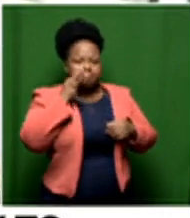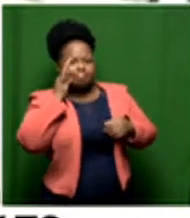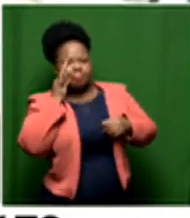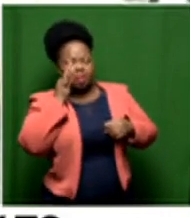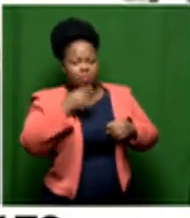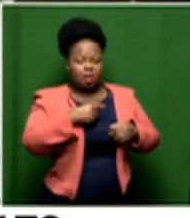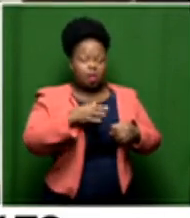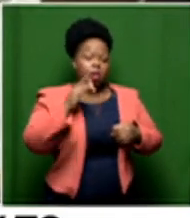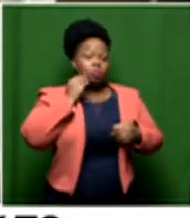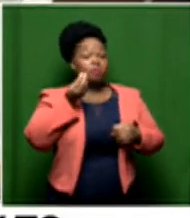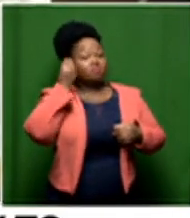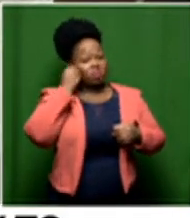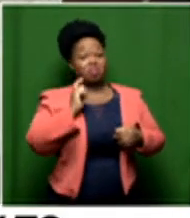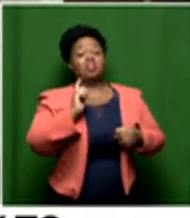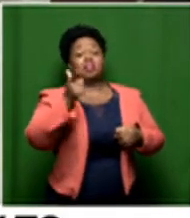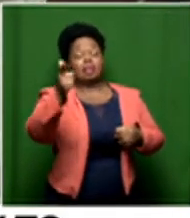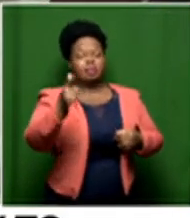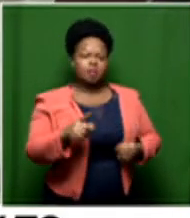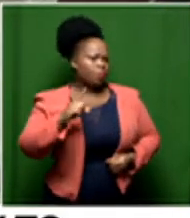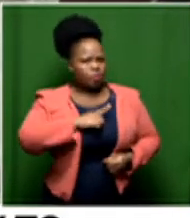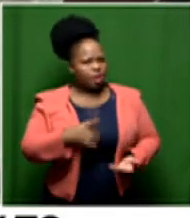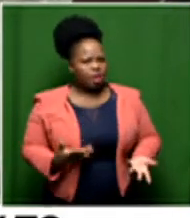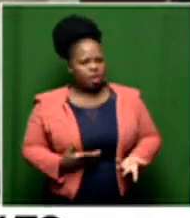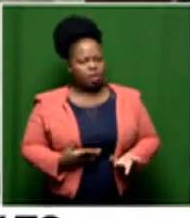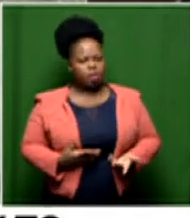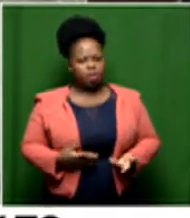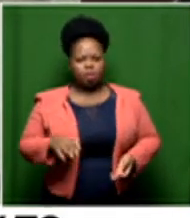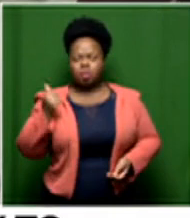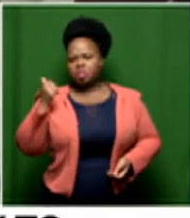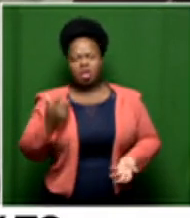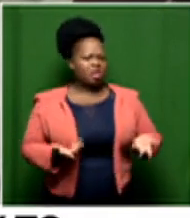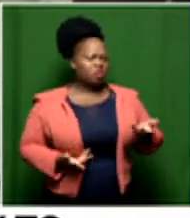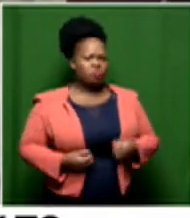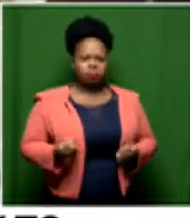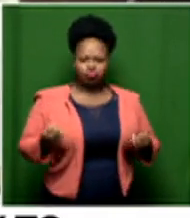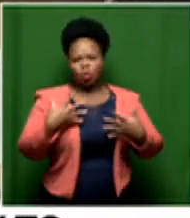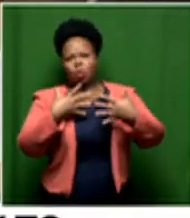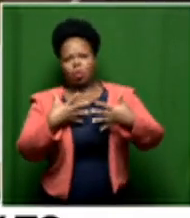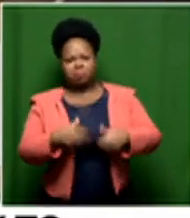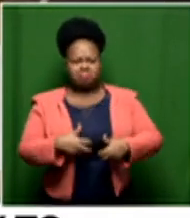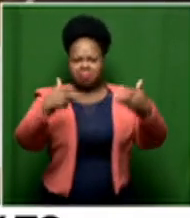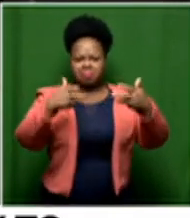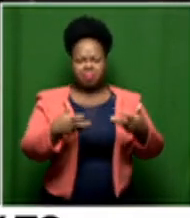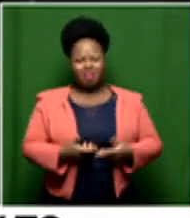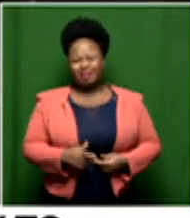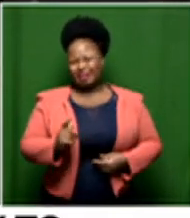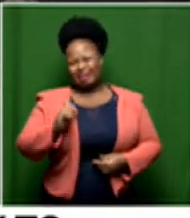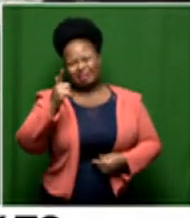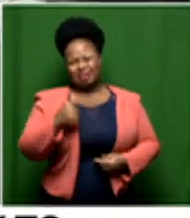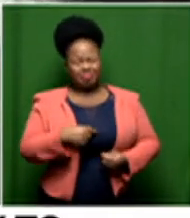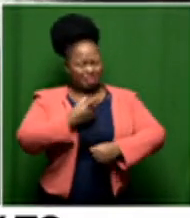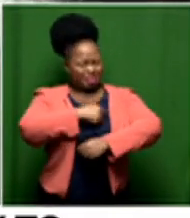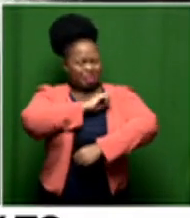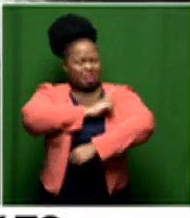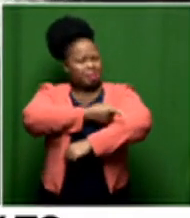them after the fact and then raise our hands in shock and anguish, but have apparently no